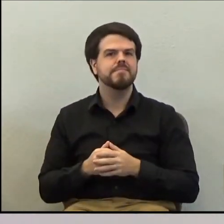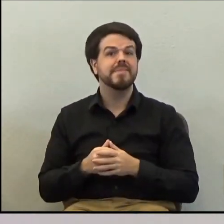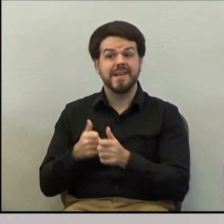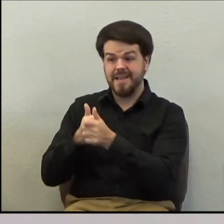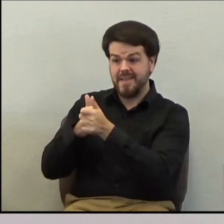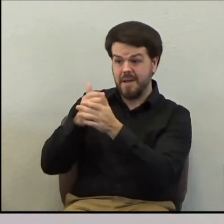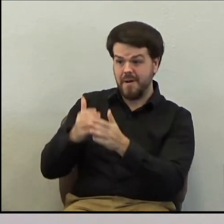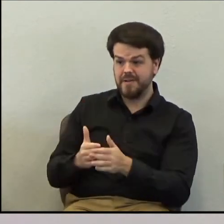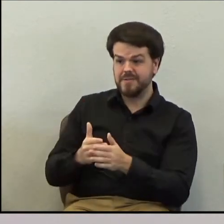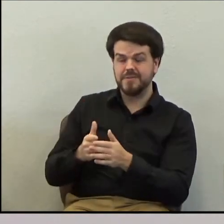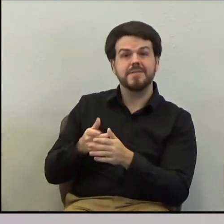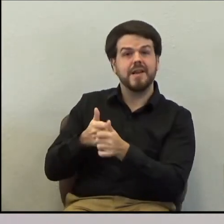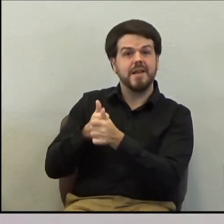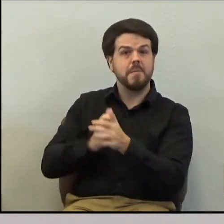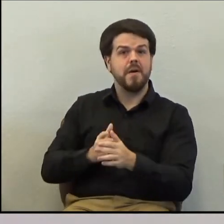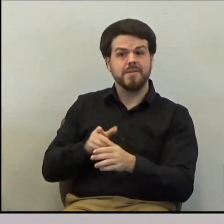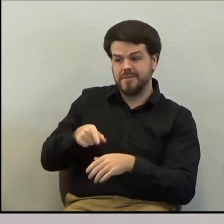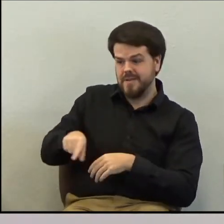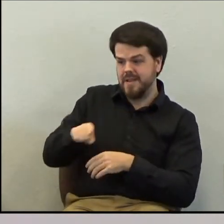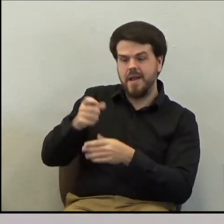and those that they